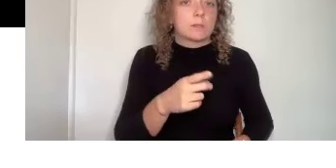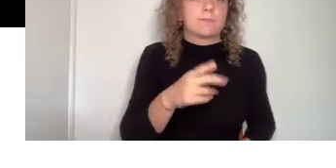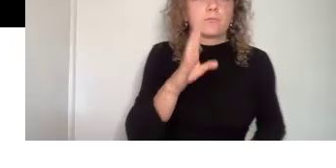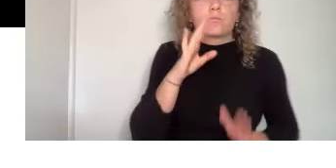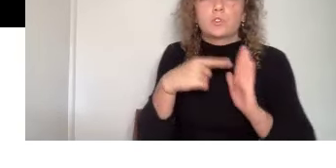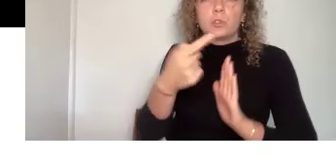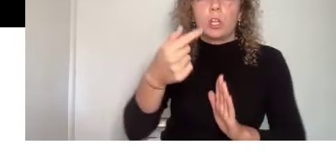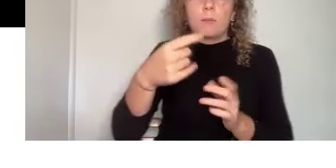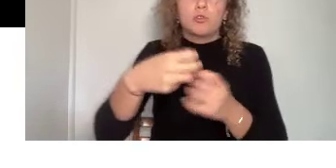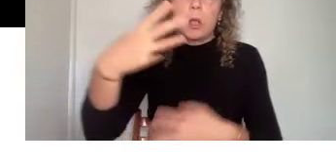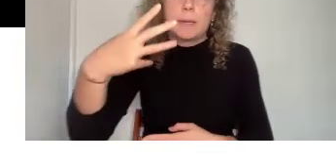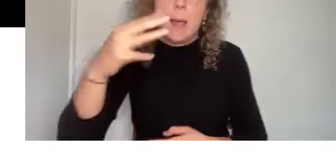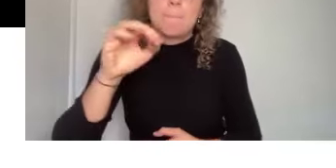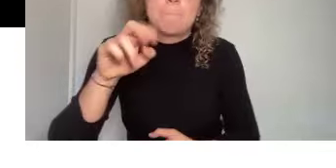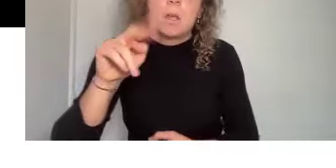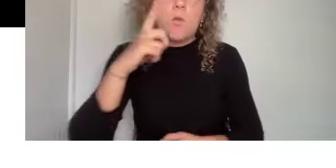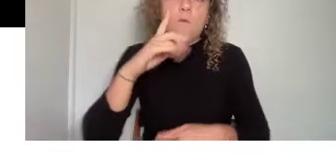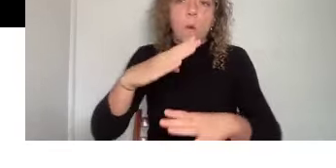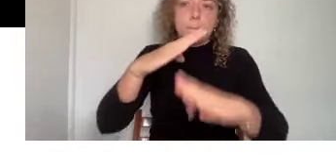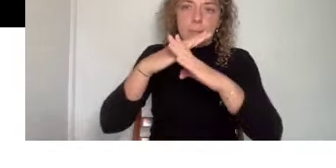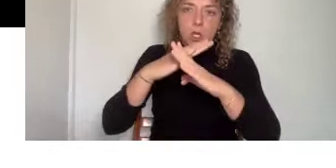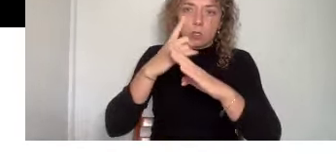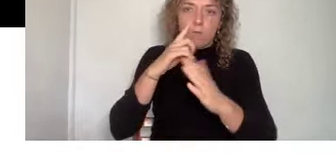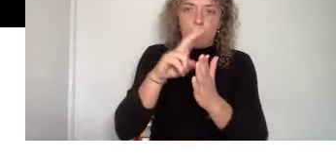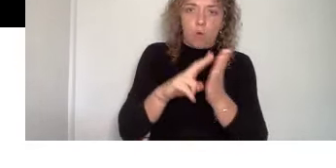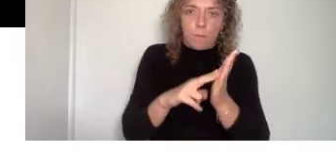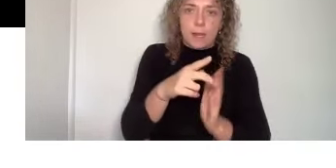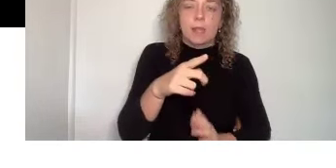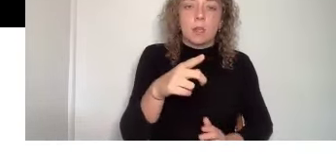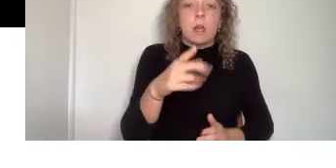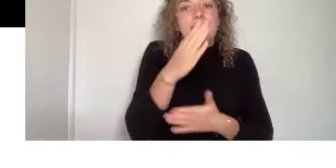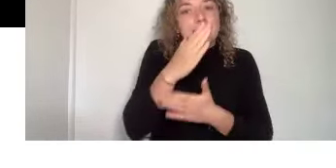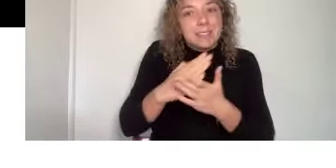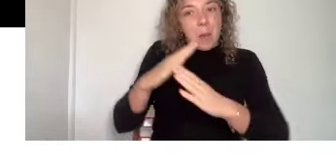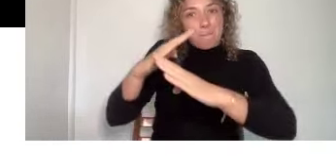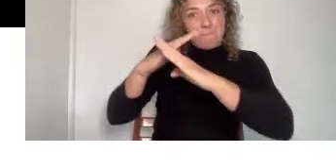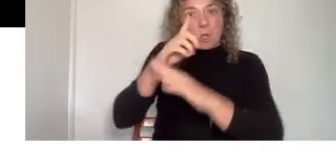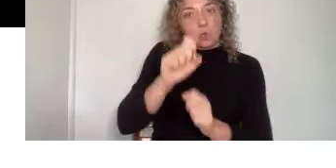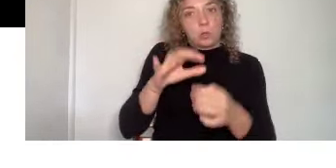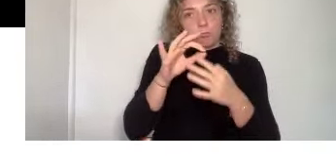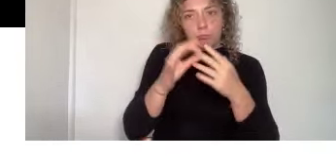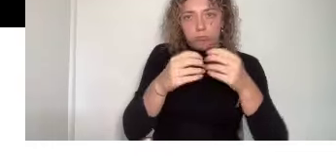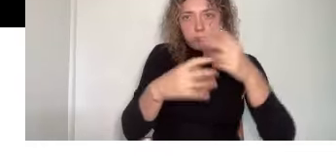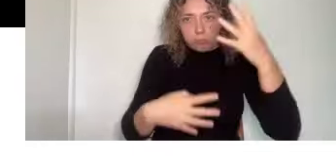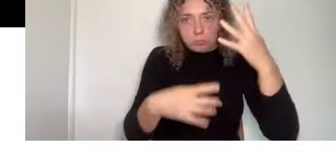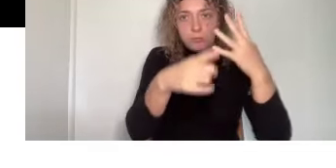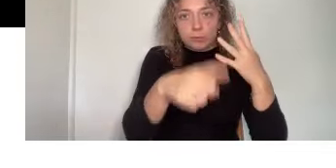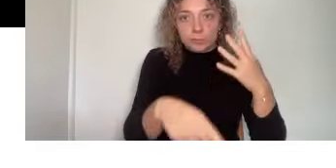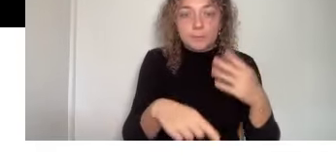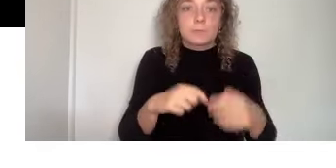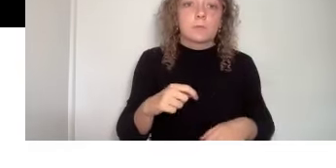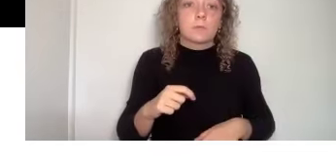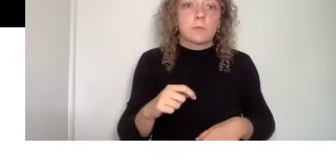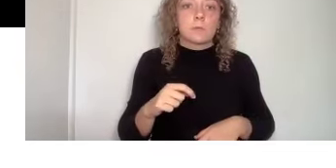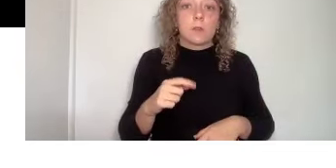on the drop-down menus for barriers to enrollment. Here are some of the barriers that you can choose from. And when I said let's vision a